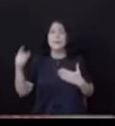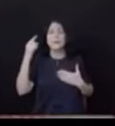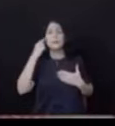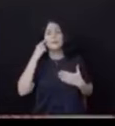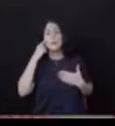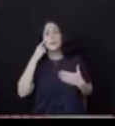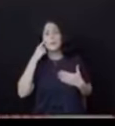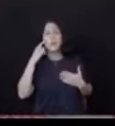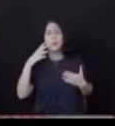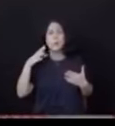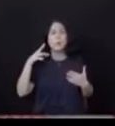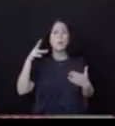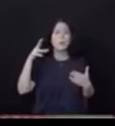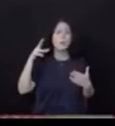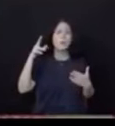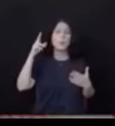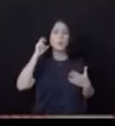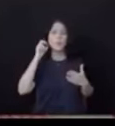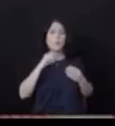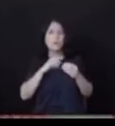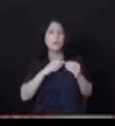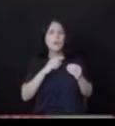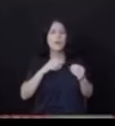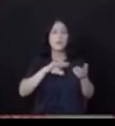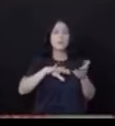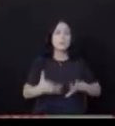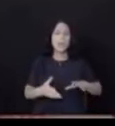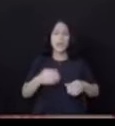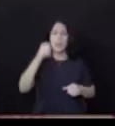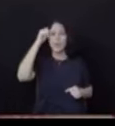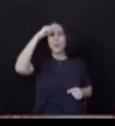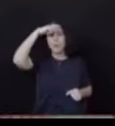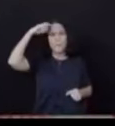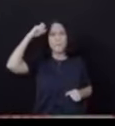of the death of a black man